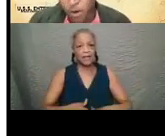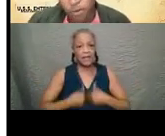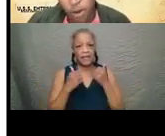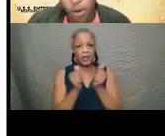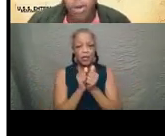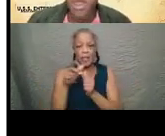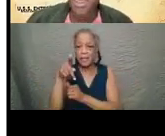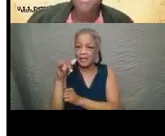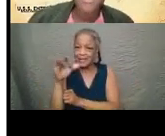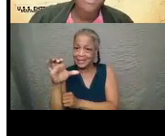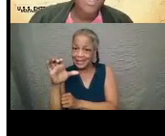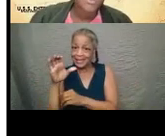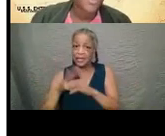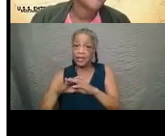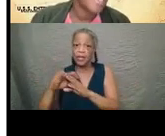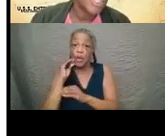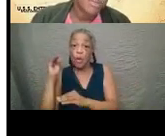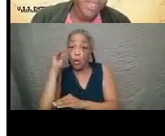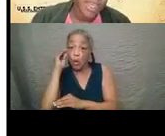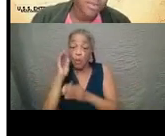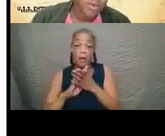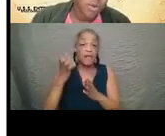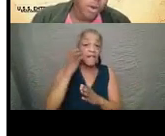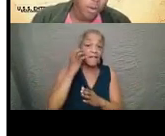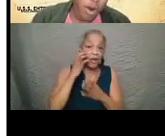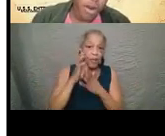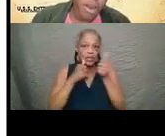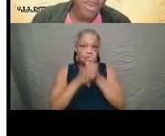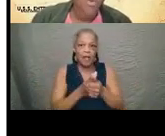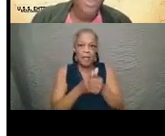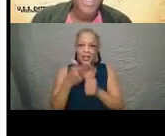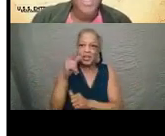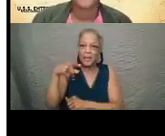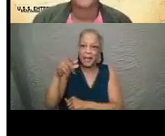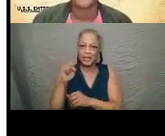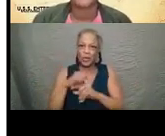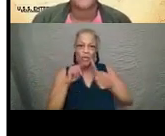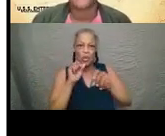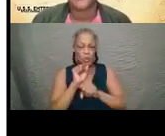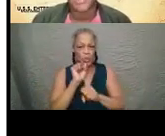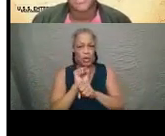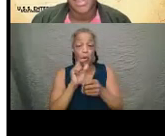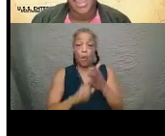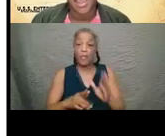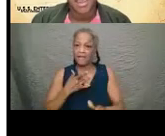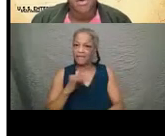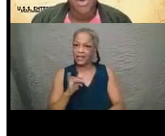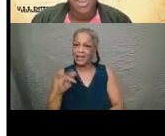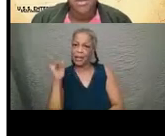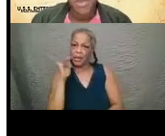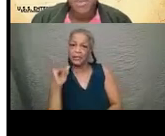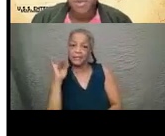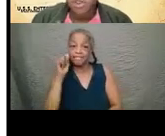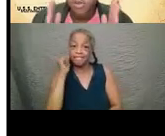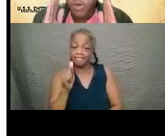device on your phone, of living being tracked by GPS when you go to work, what that actually looks like on the day-to-day.